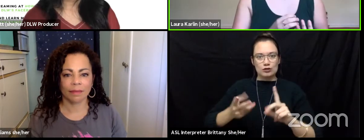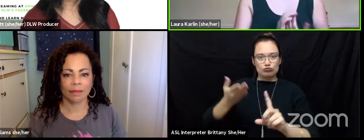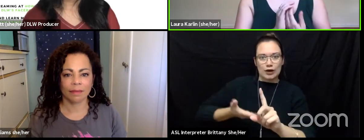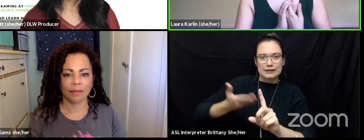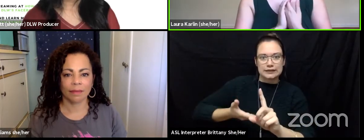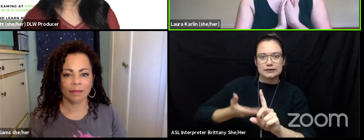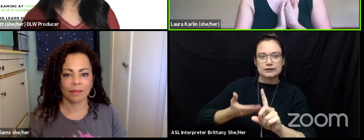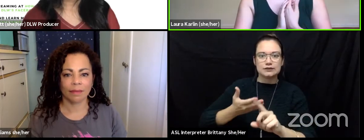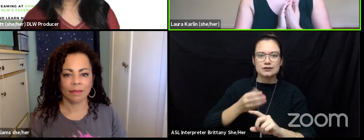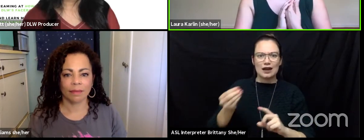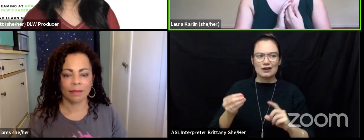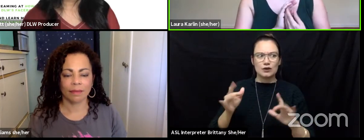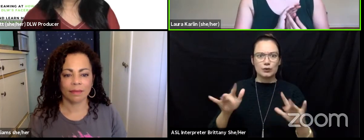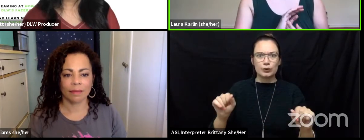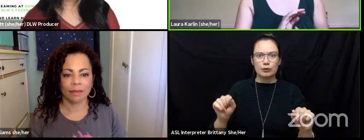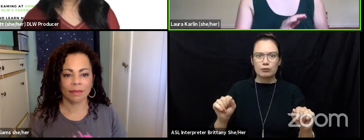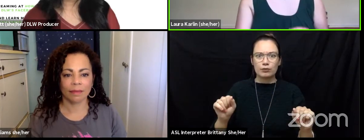of ways.